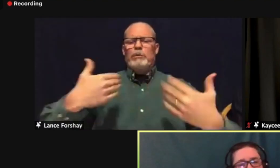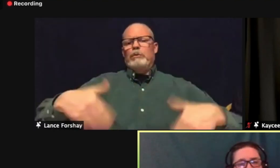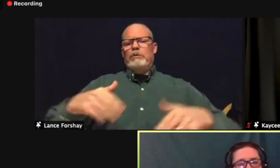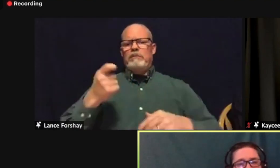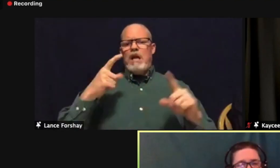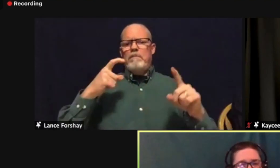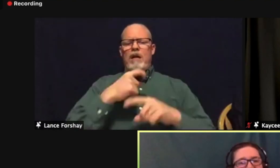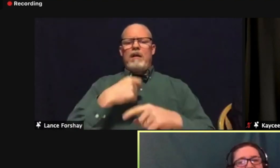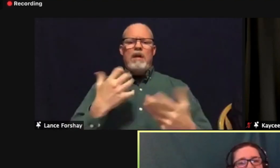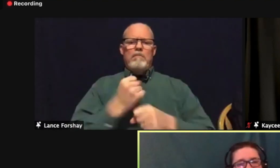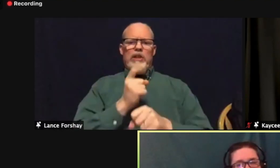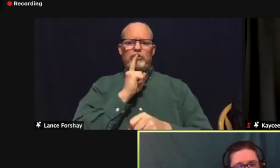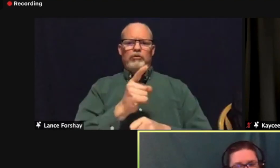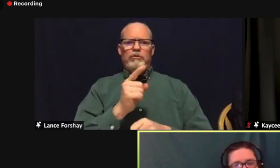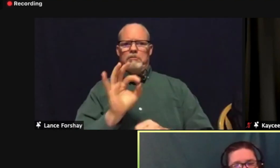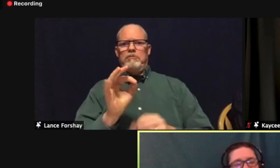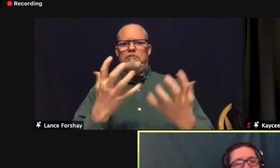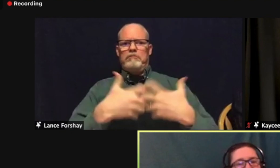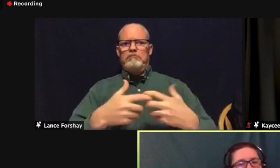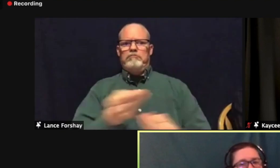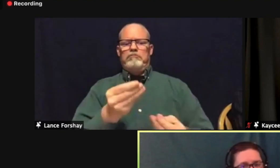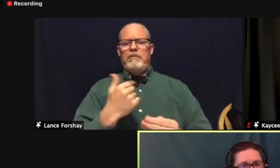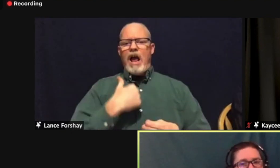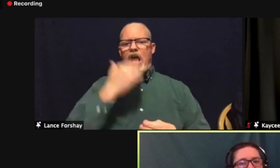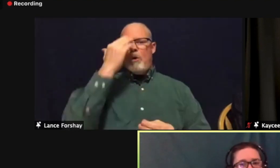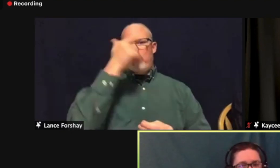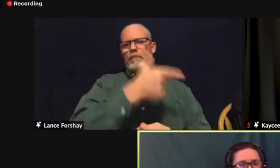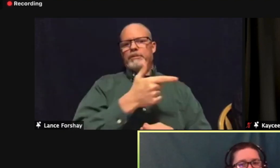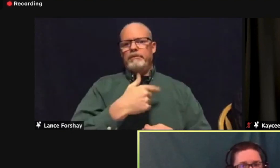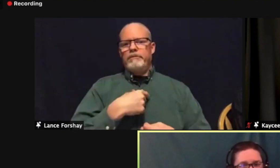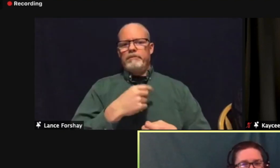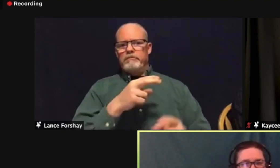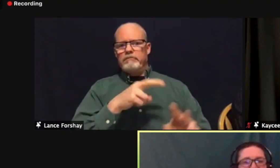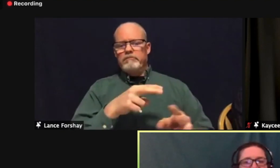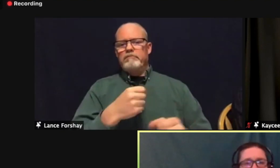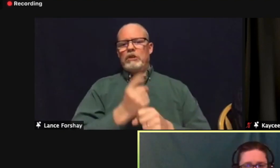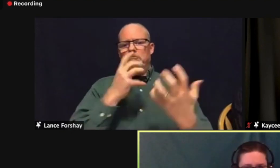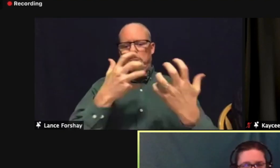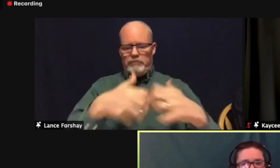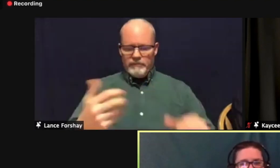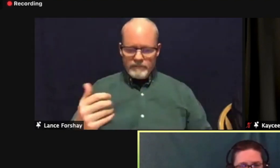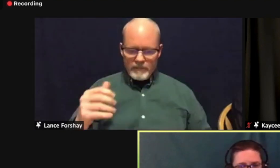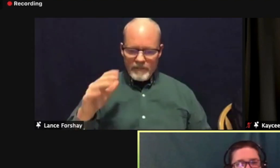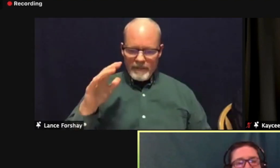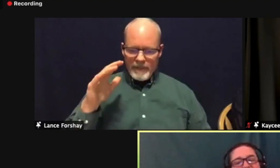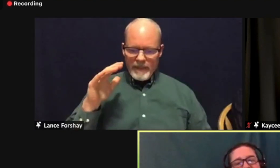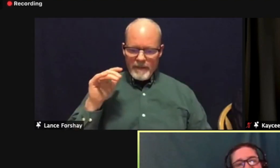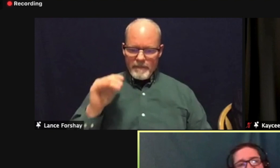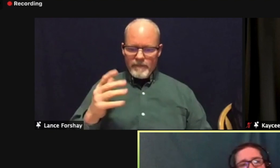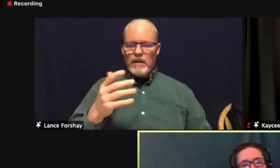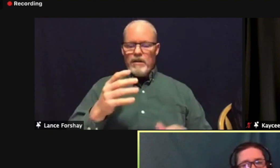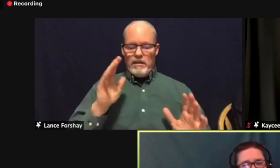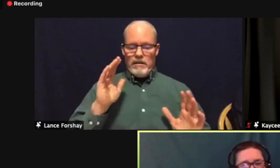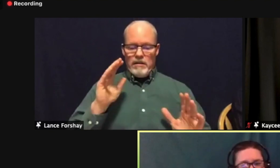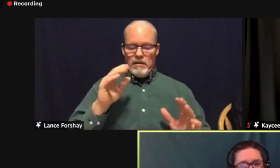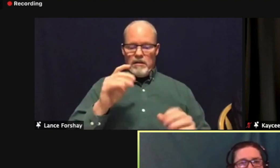merge all of those languages into one presentation. And I will be moderating that to make sure it all goes smoothly. If